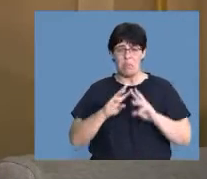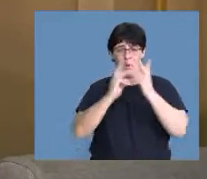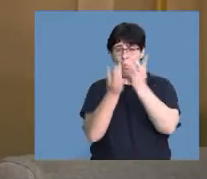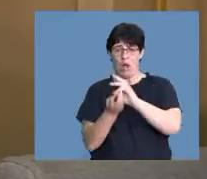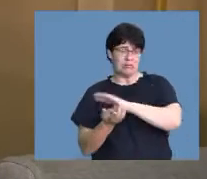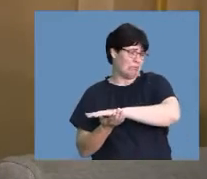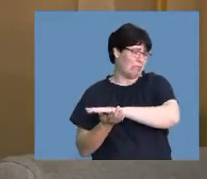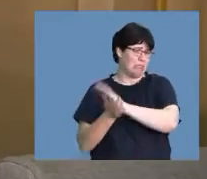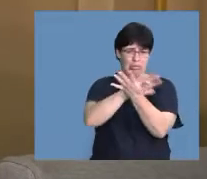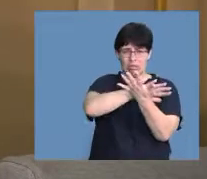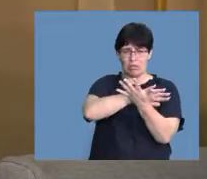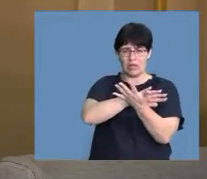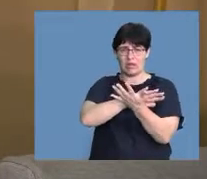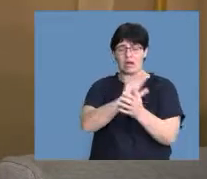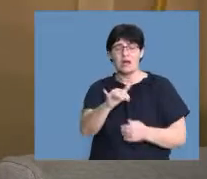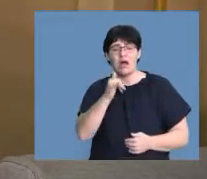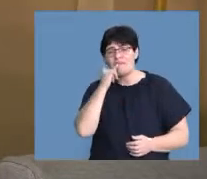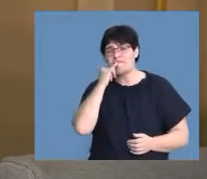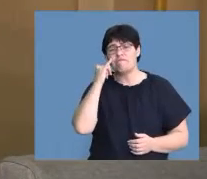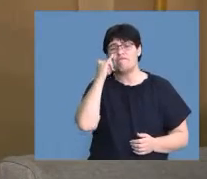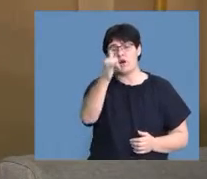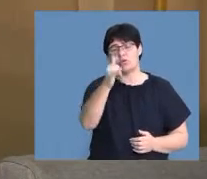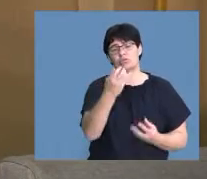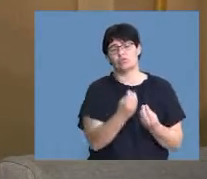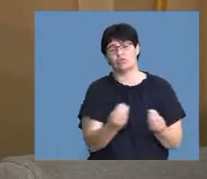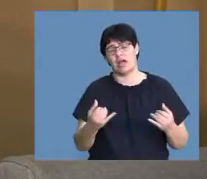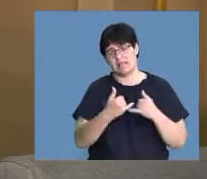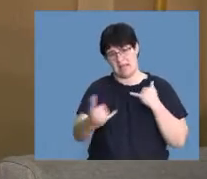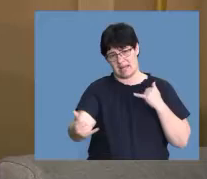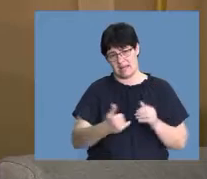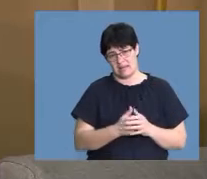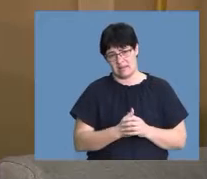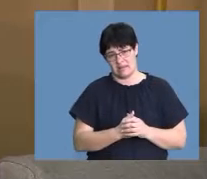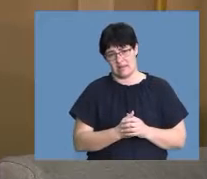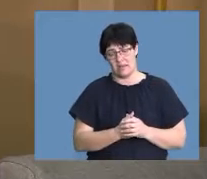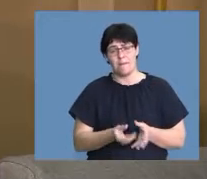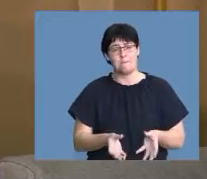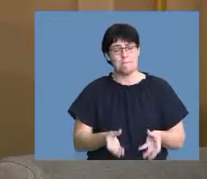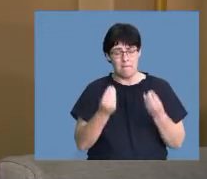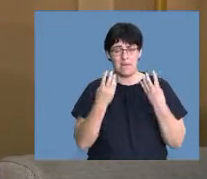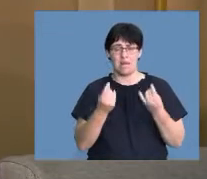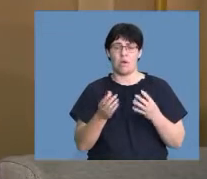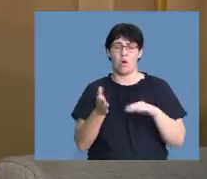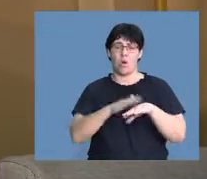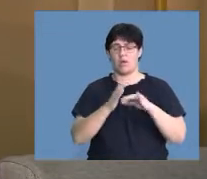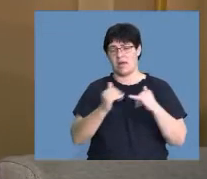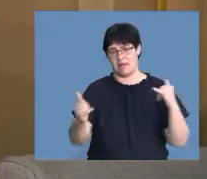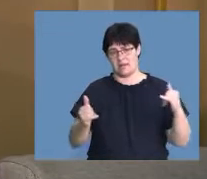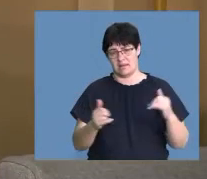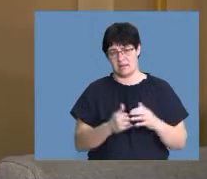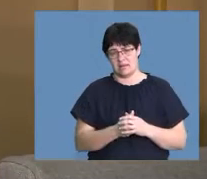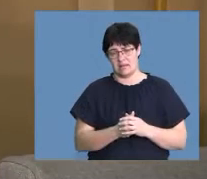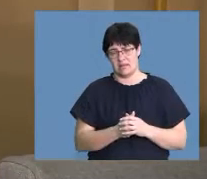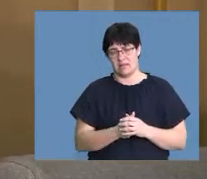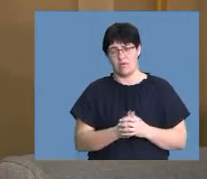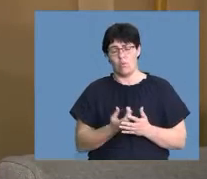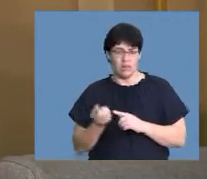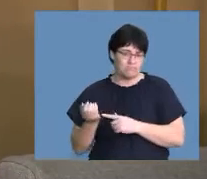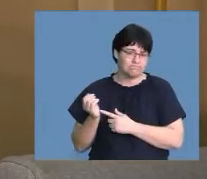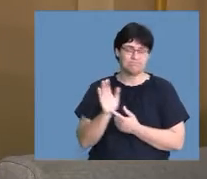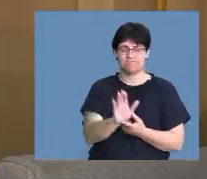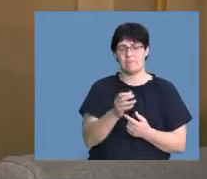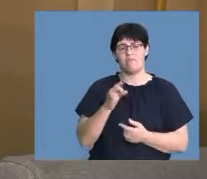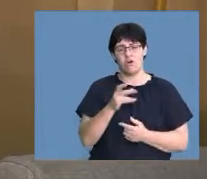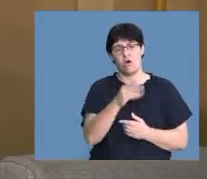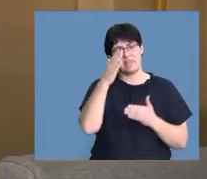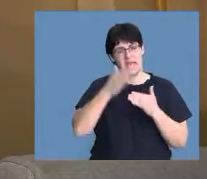control, please pick up the line and phone Childline. You can get their numbers online immediately. We'll probably post the number for